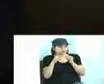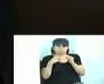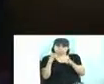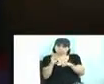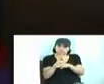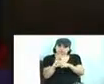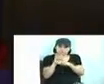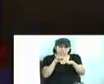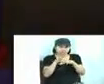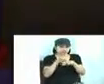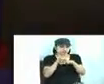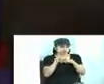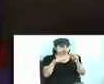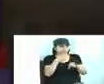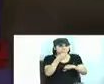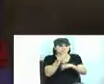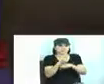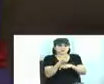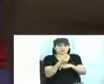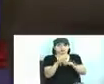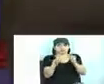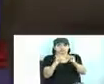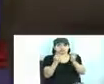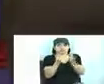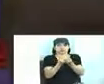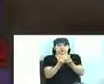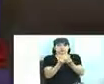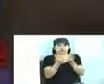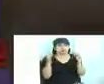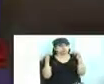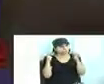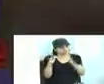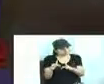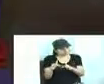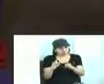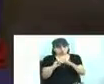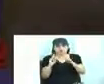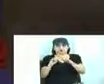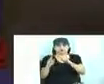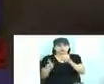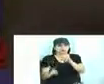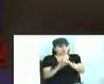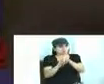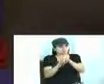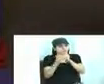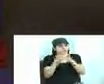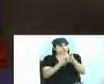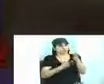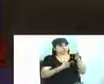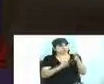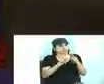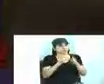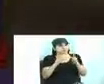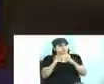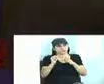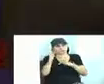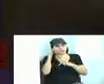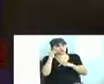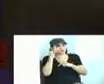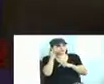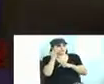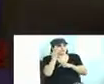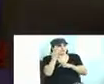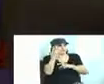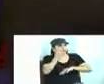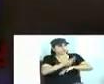our group, it was a global group, we were gathered up from all of these different places. We were required to show up to some place in Northern California for a